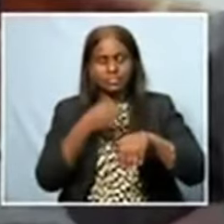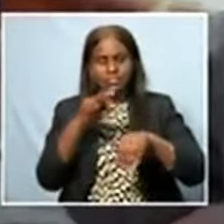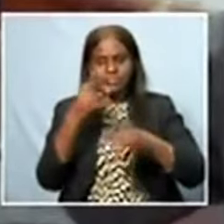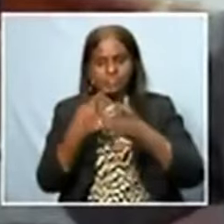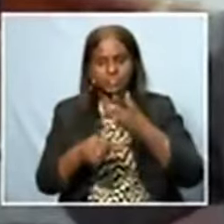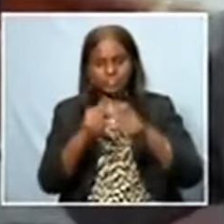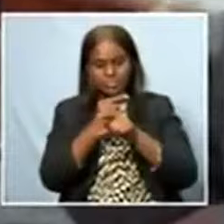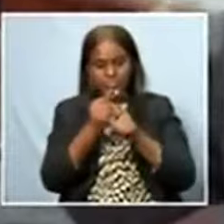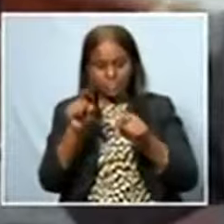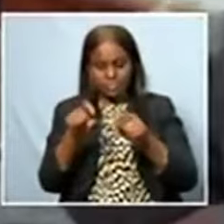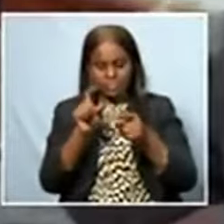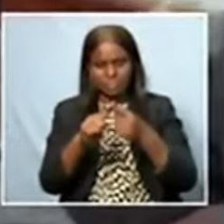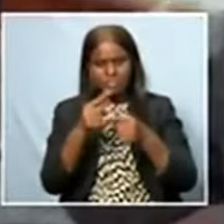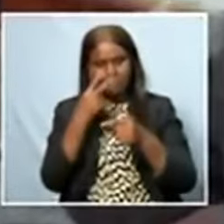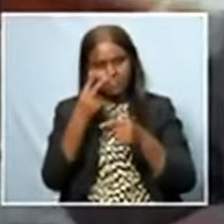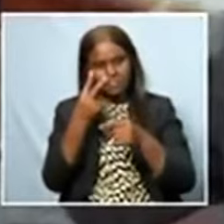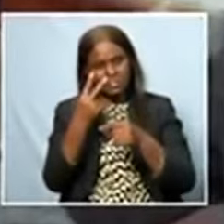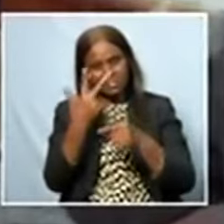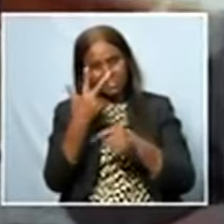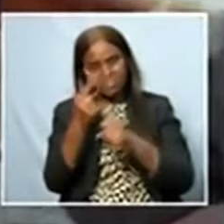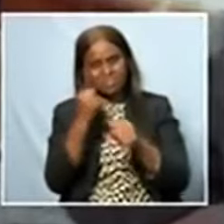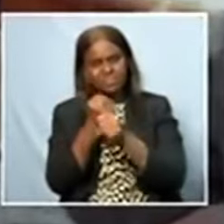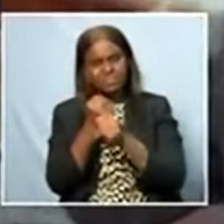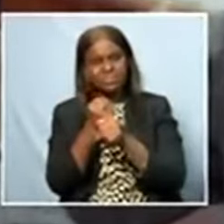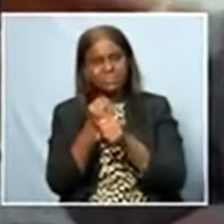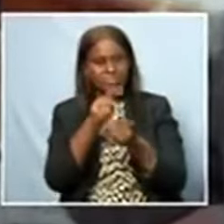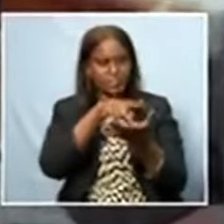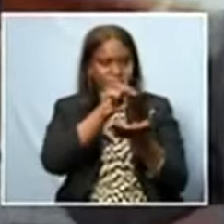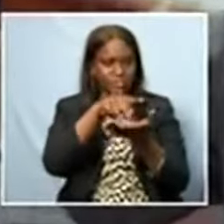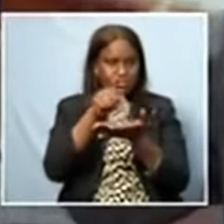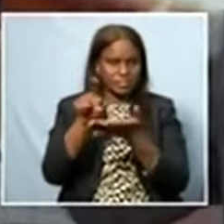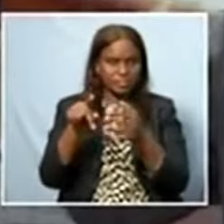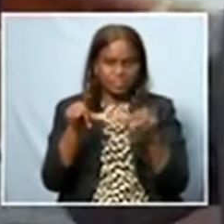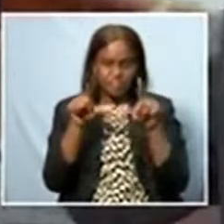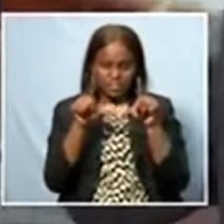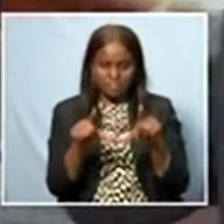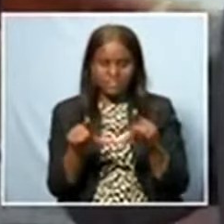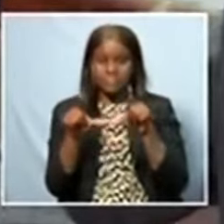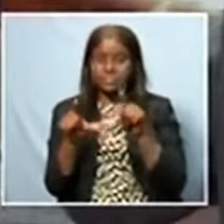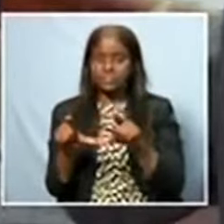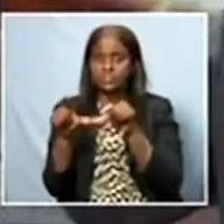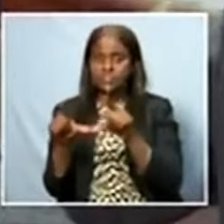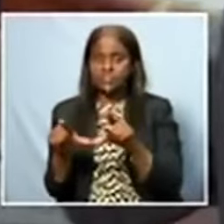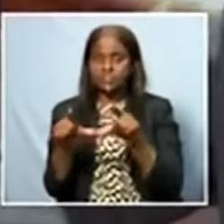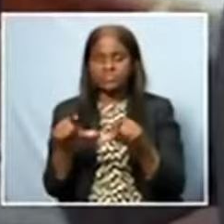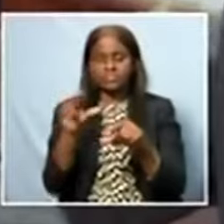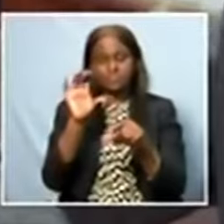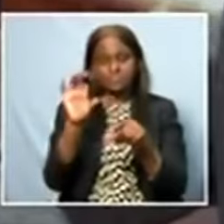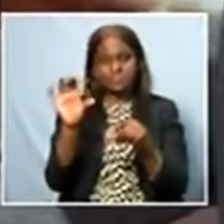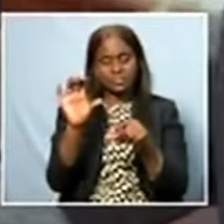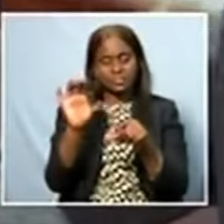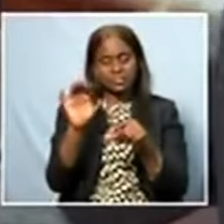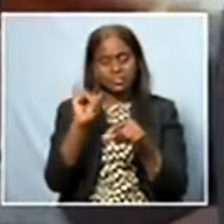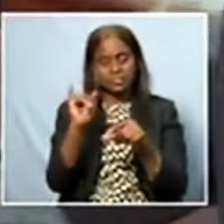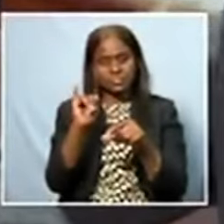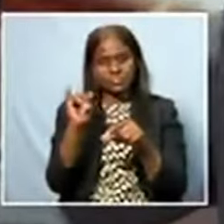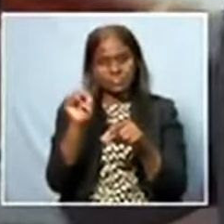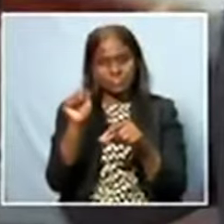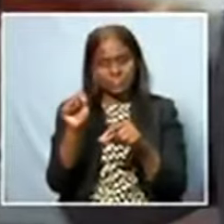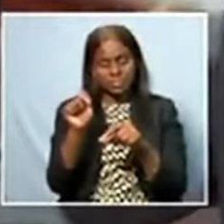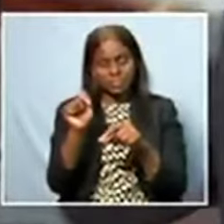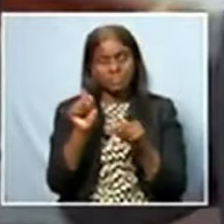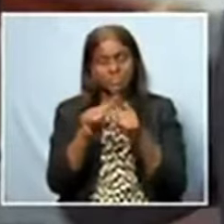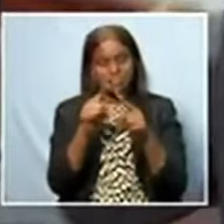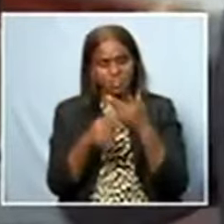need to confirm, but about 3 years, where they pay at a lower corporate income tax rate.